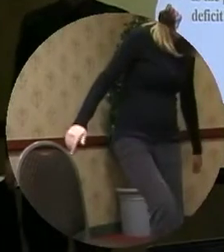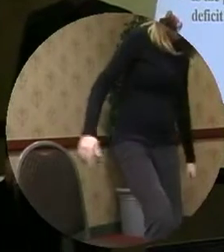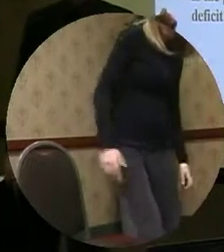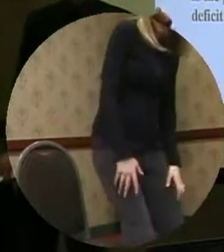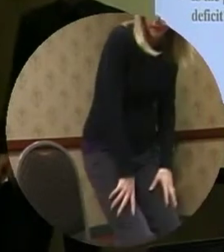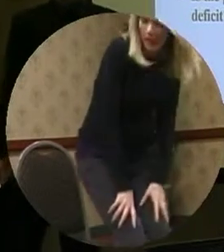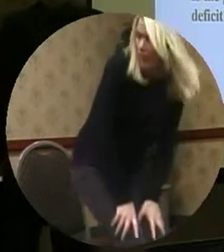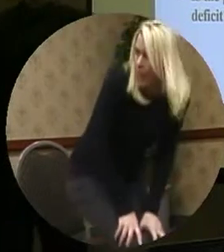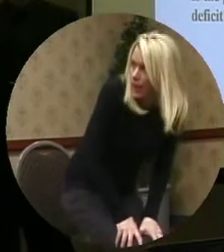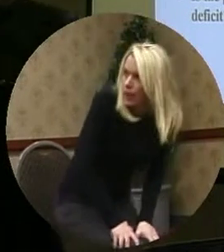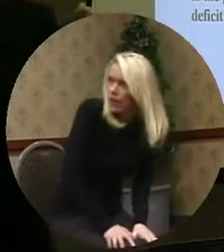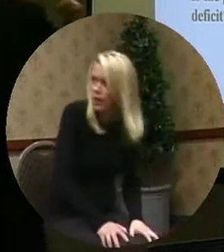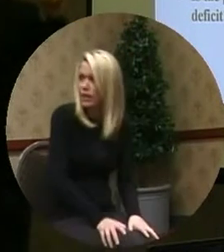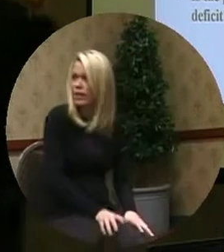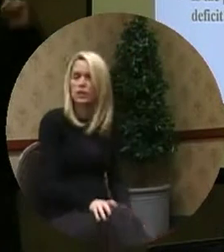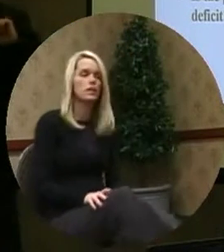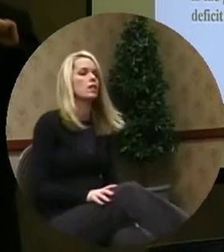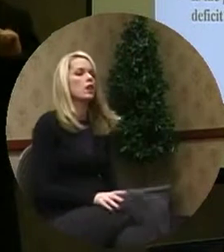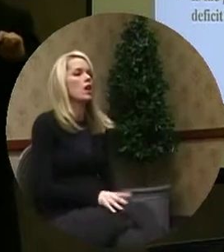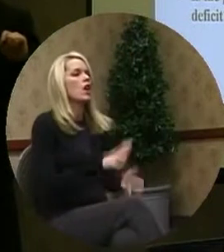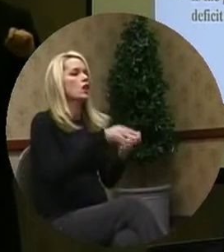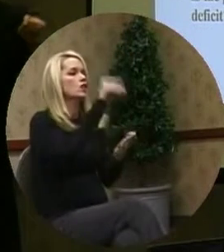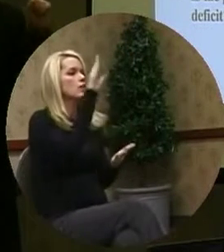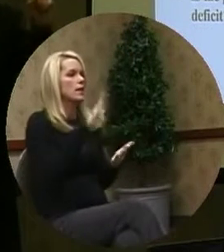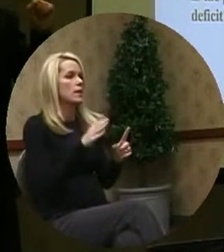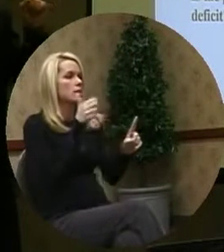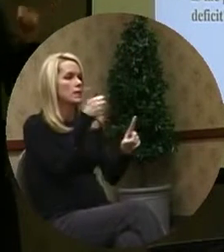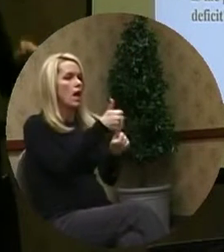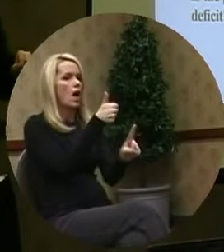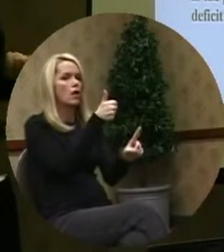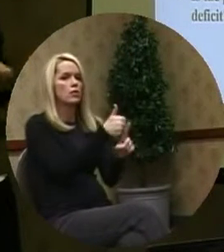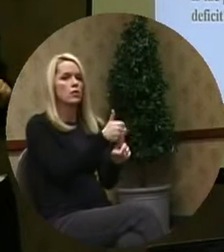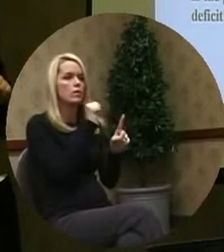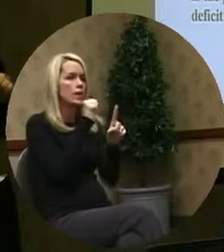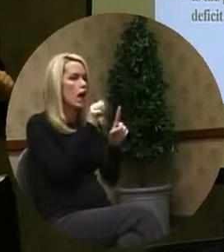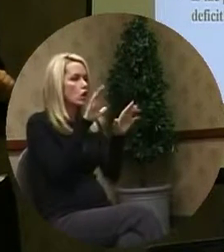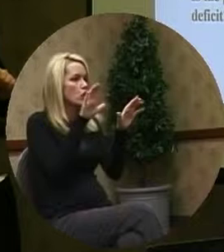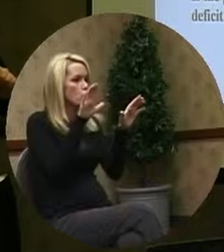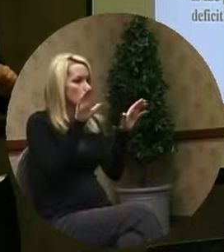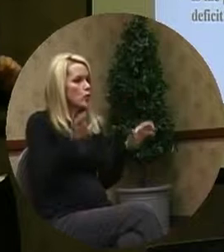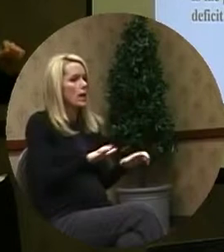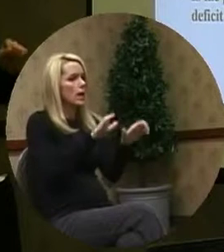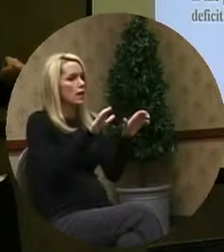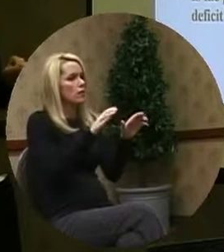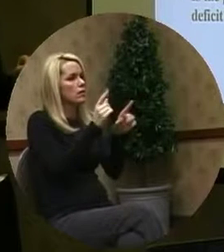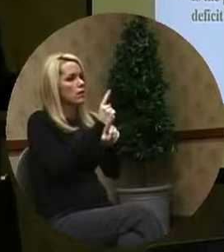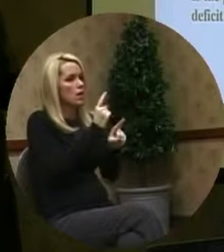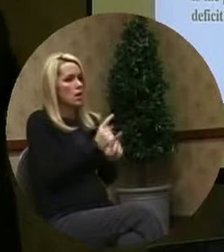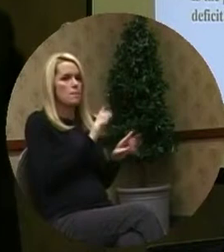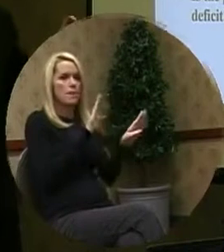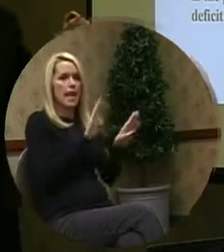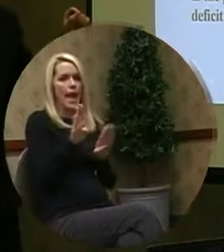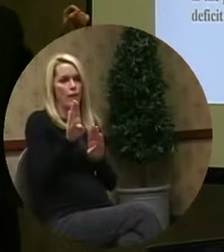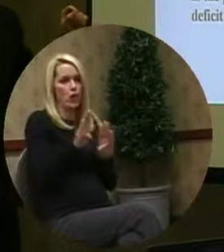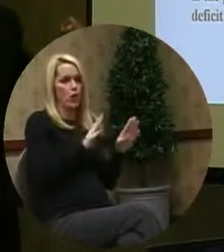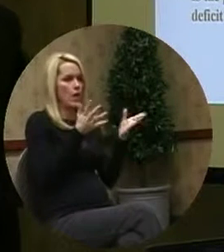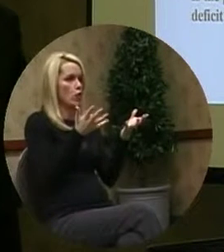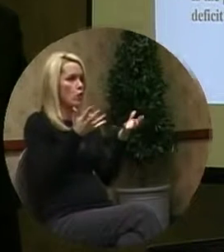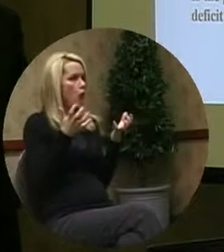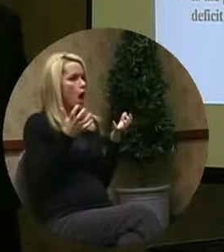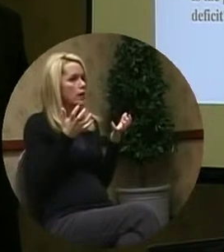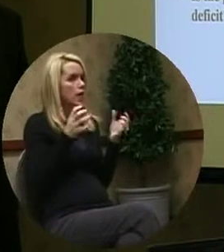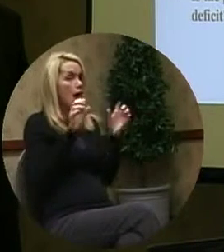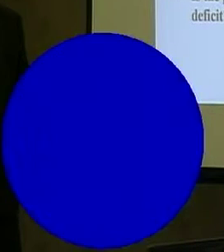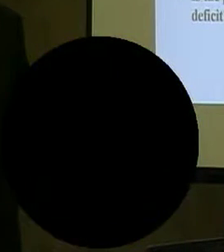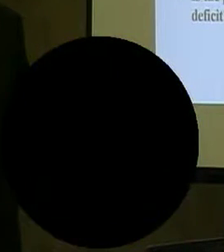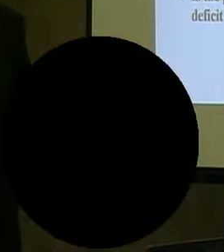When you look at a student who is not doing the desired behavior, the question is, can